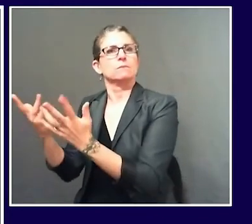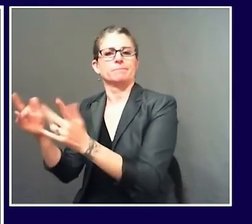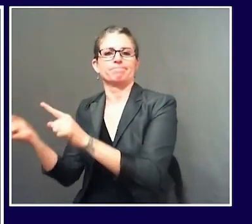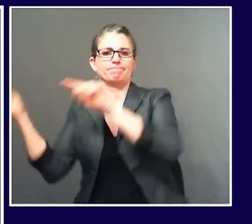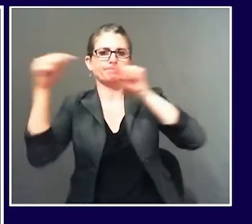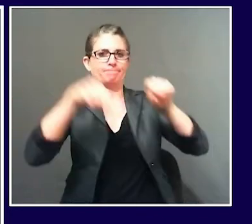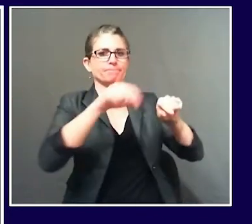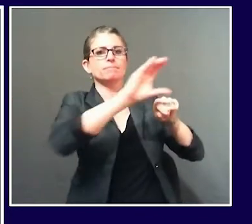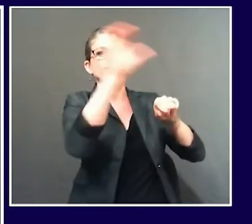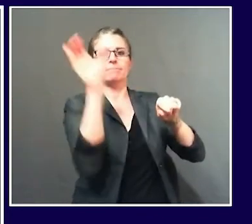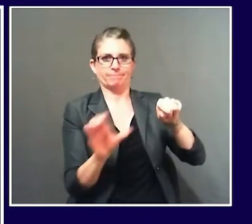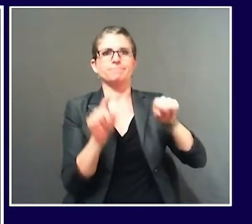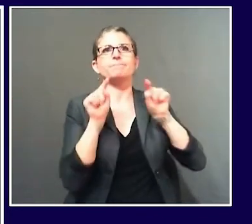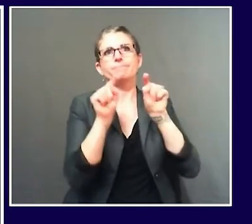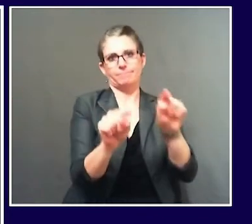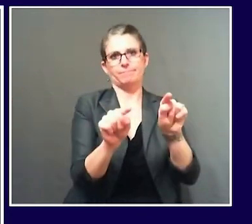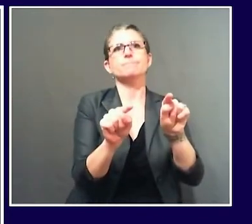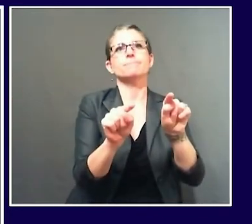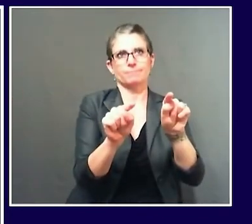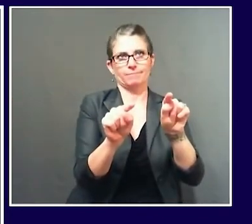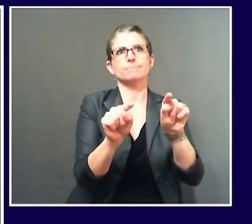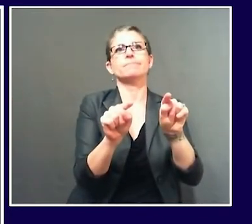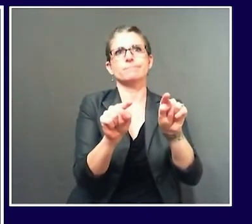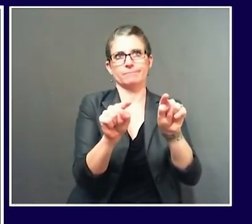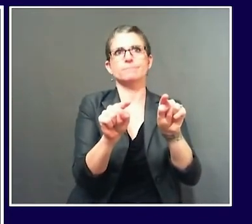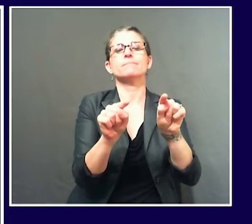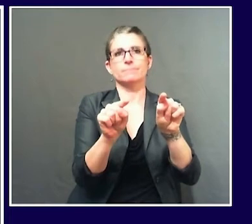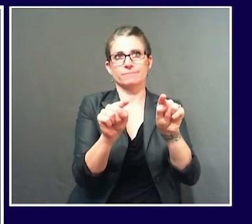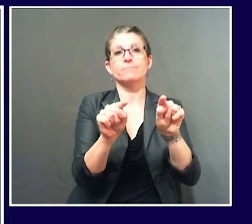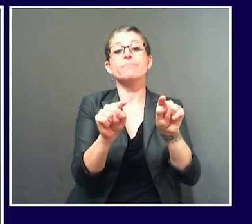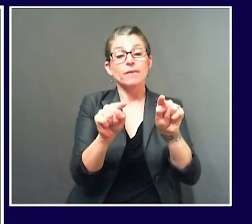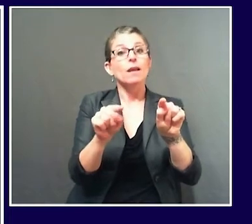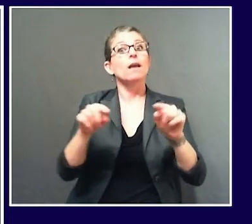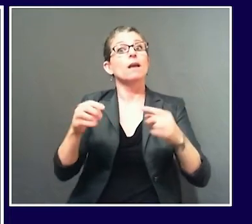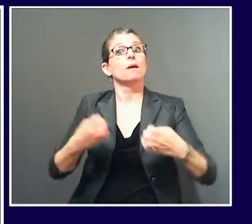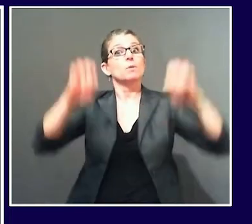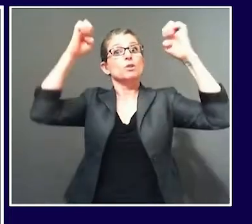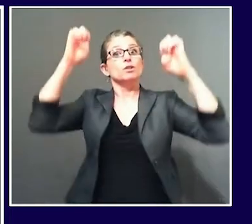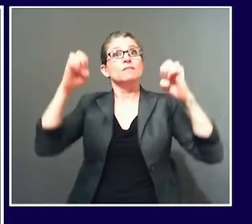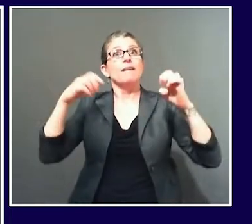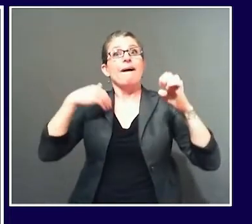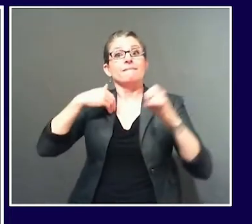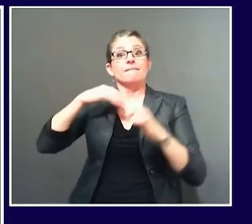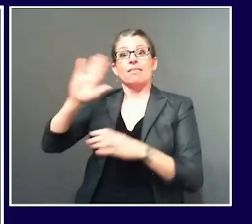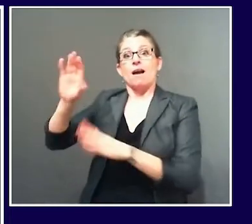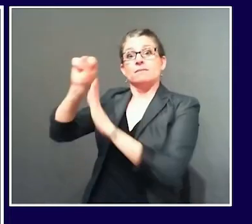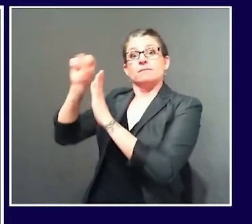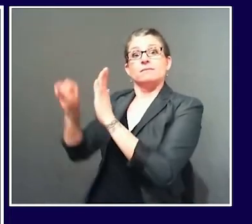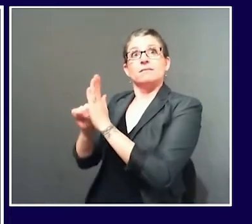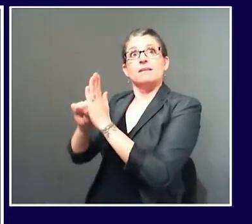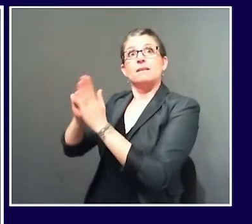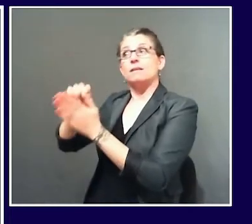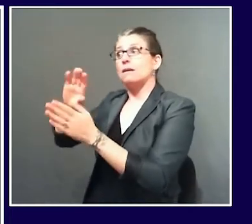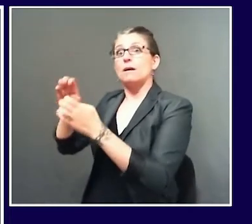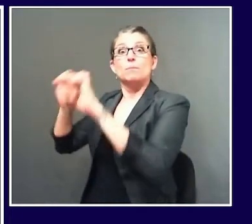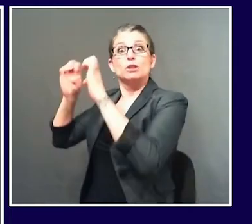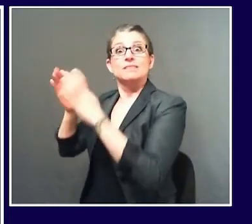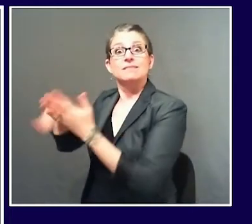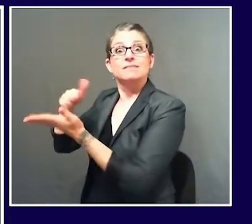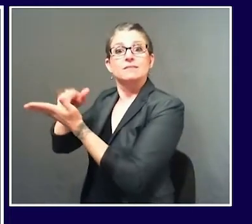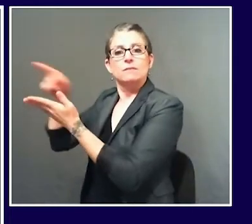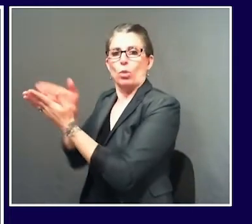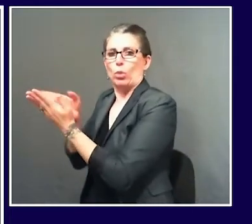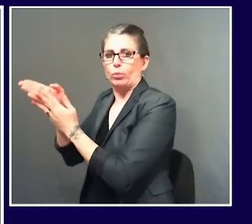top. The fact that the State Emergency Operations Center is virtual does not mean that it is closed.